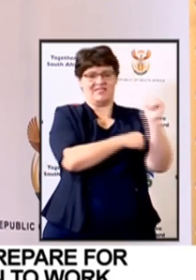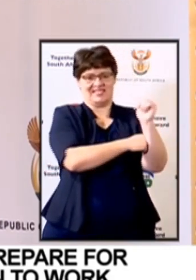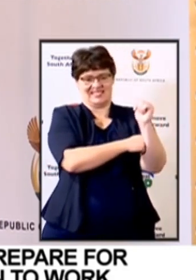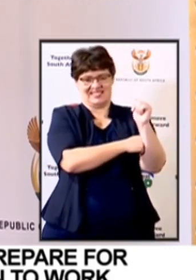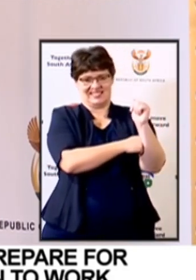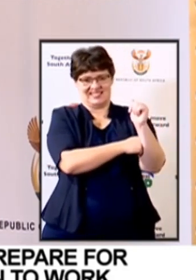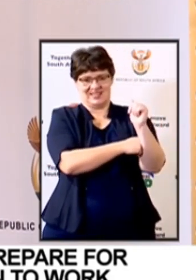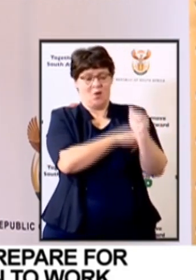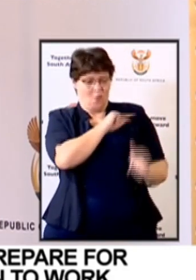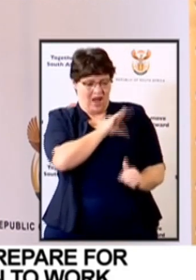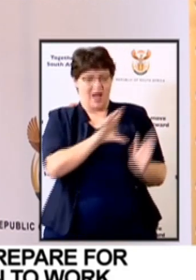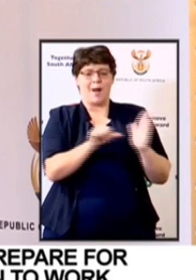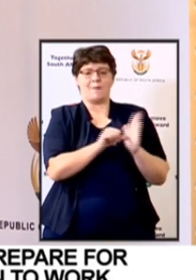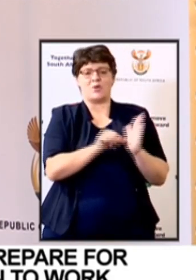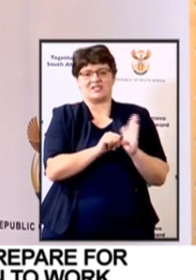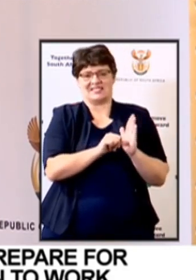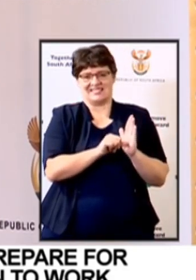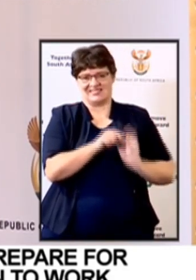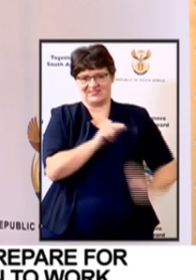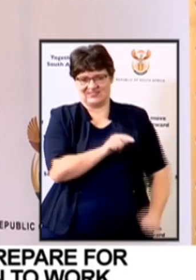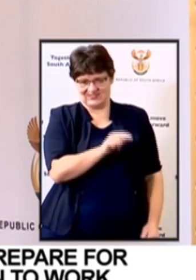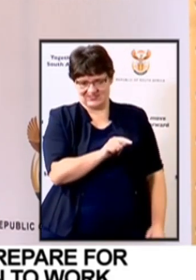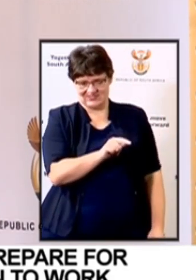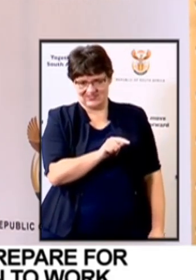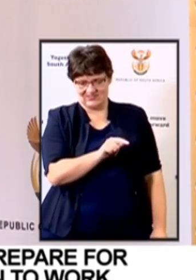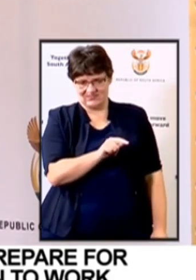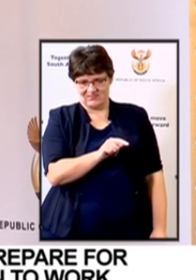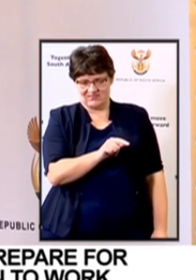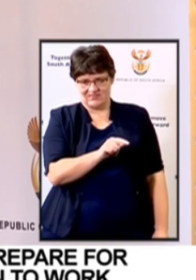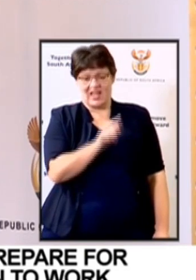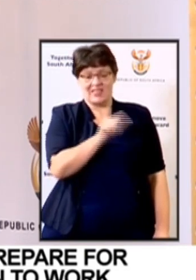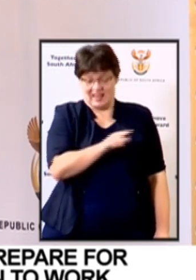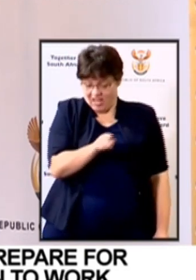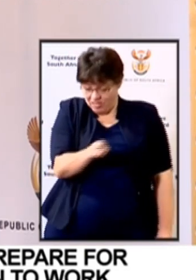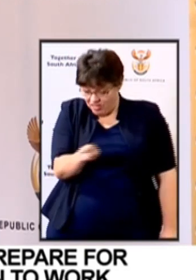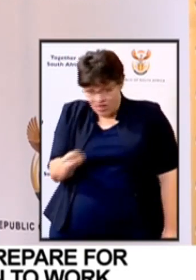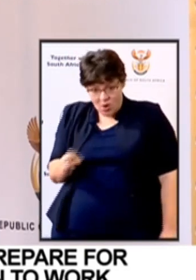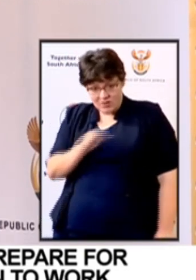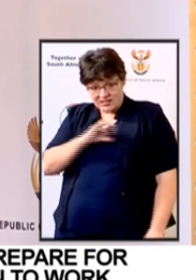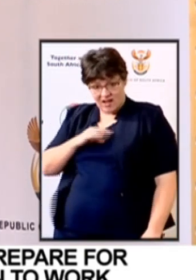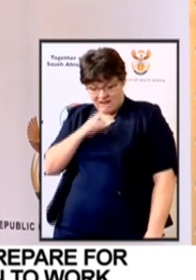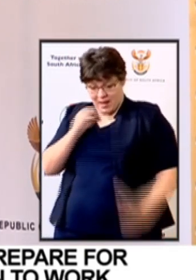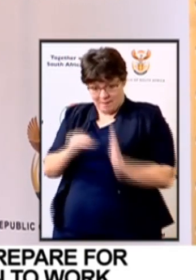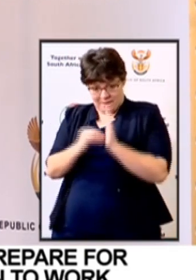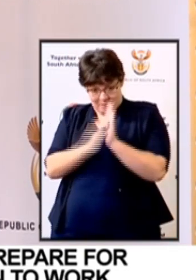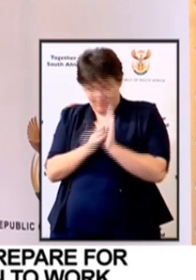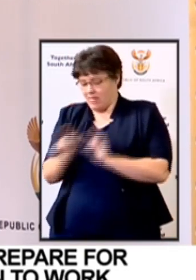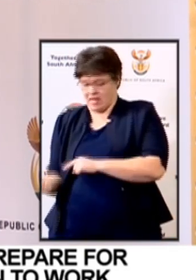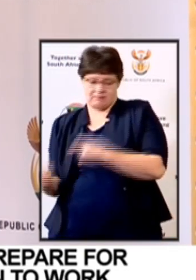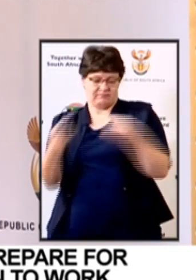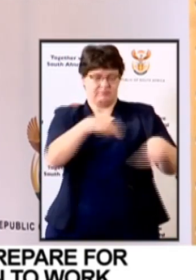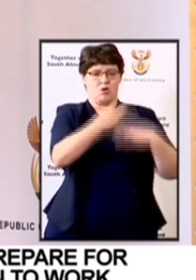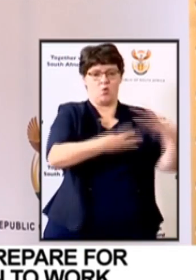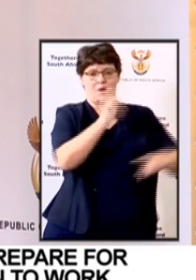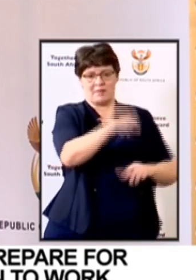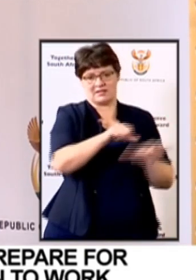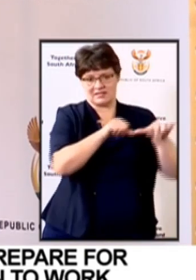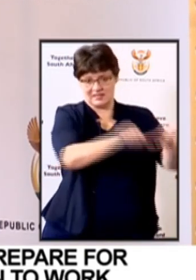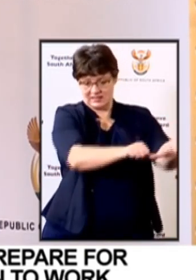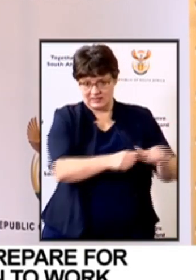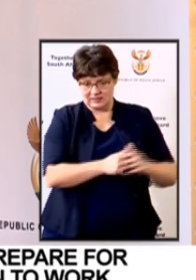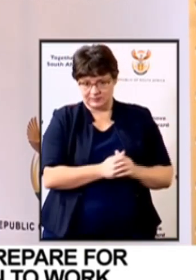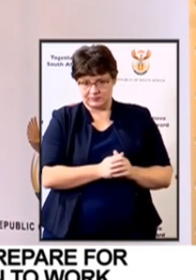those essential services as determined, and those were then required to be at work. And as